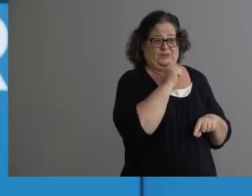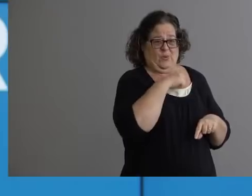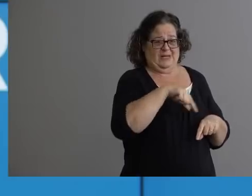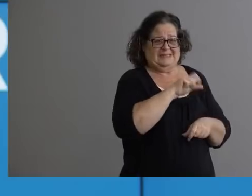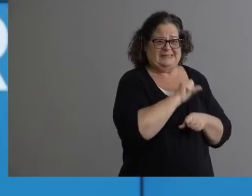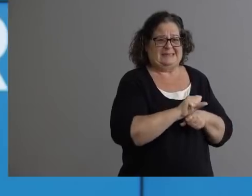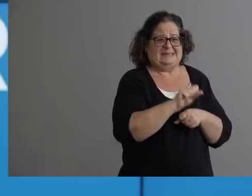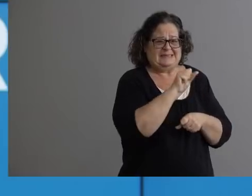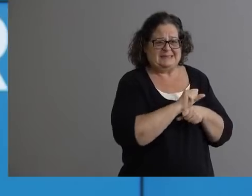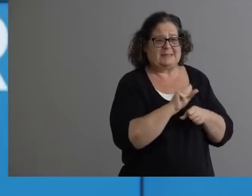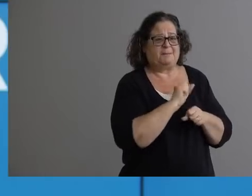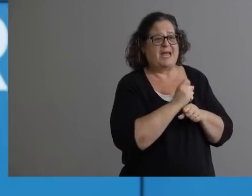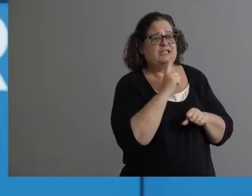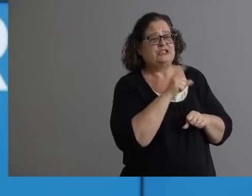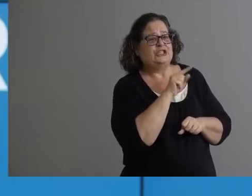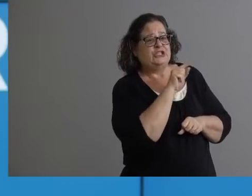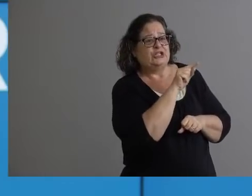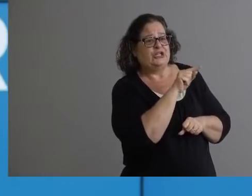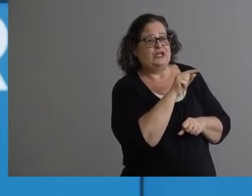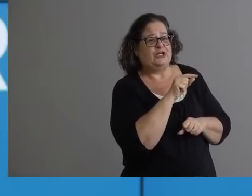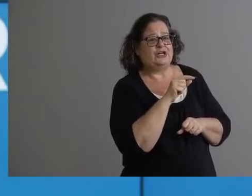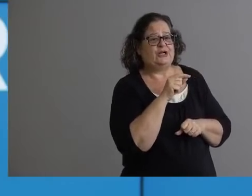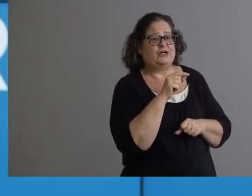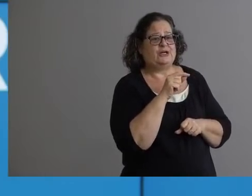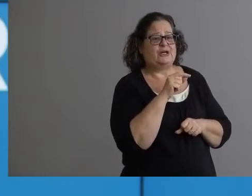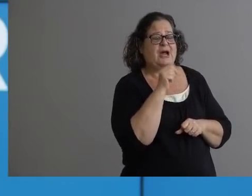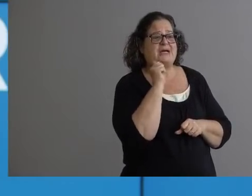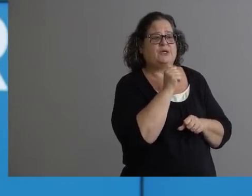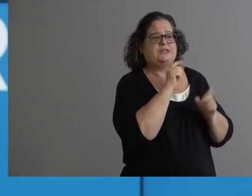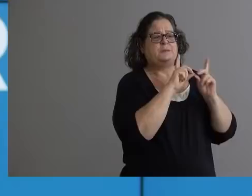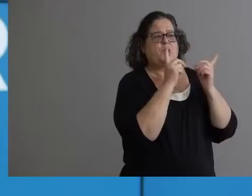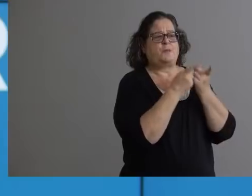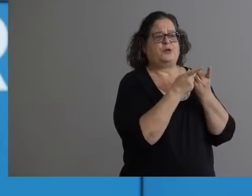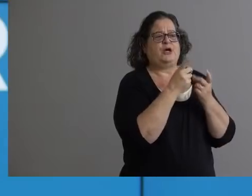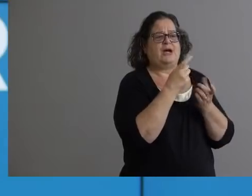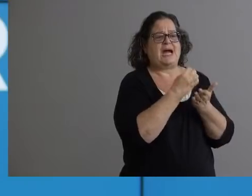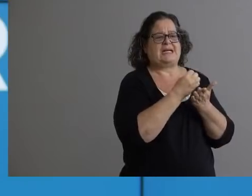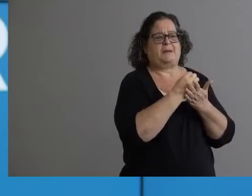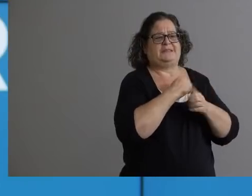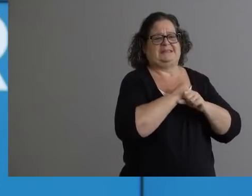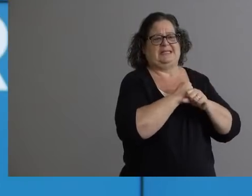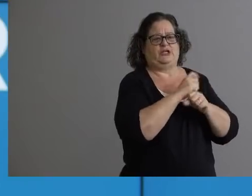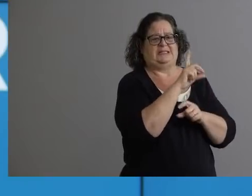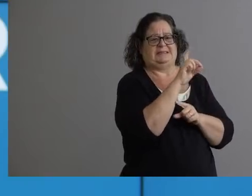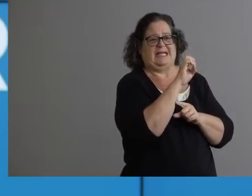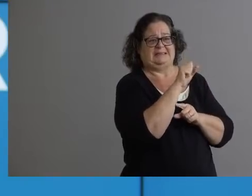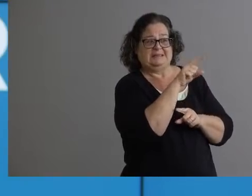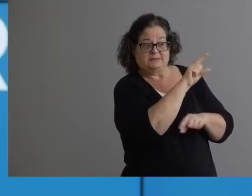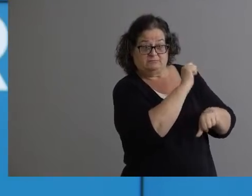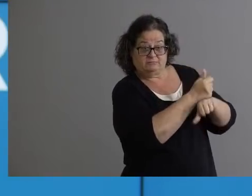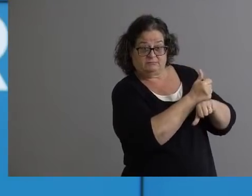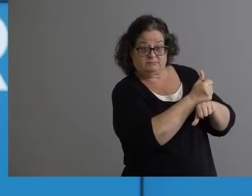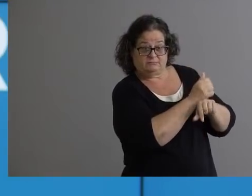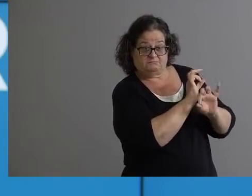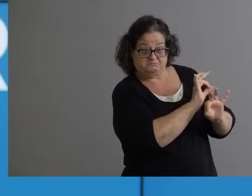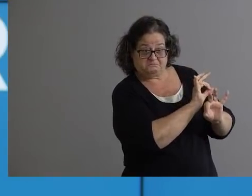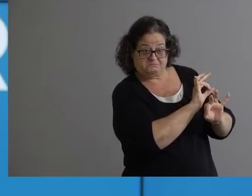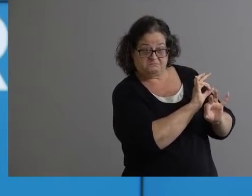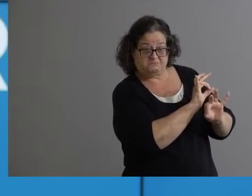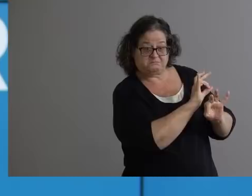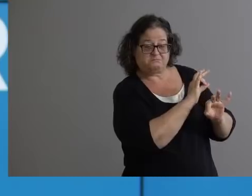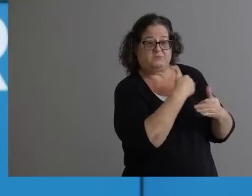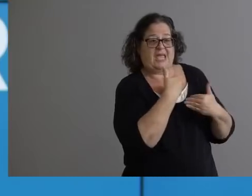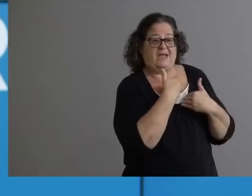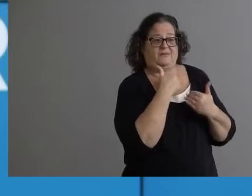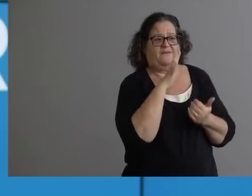been $5.7 billion in terms of social safety net payments that have